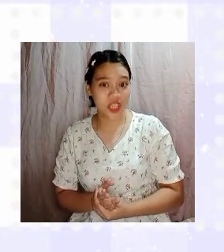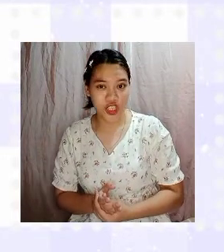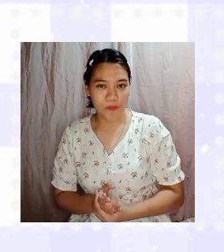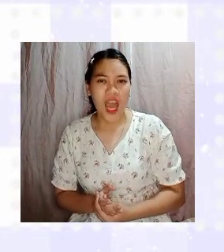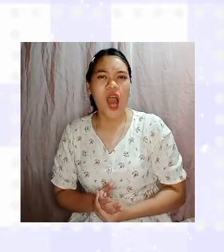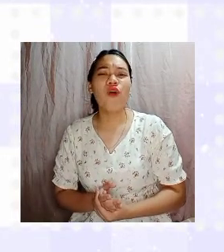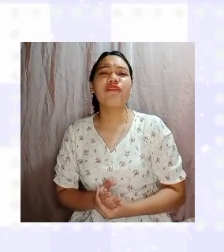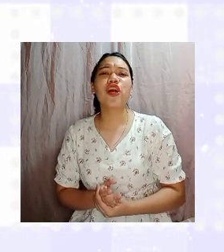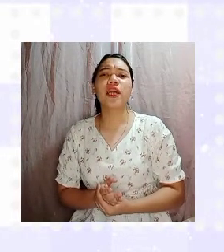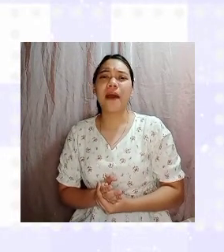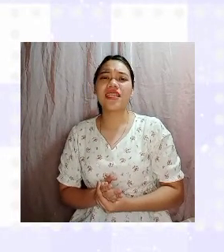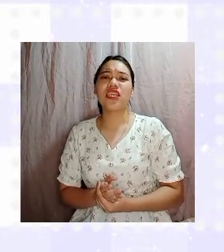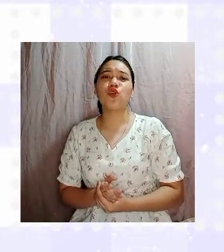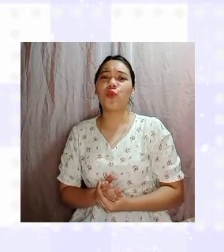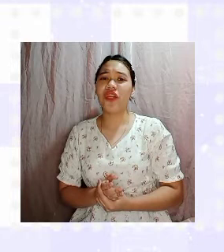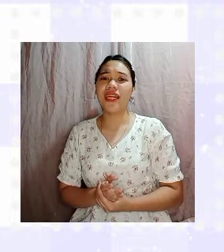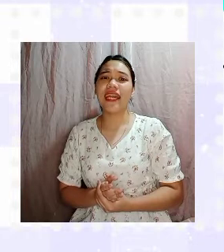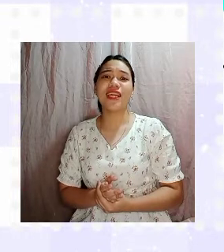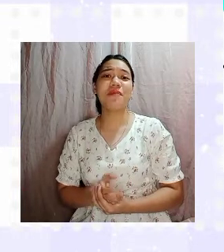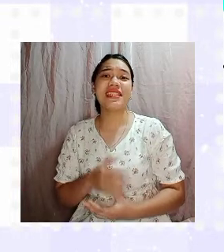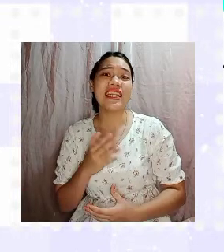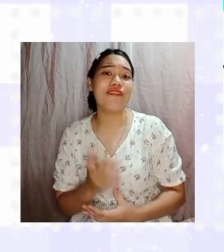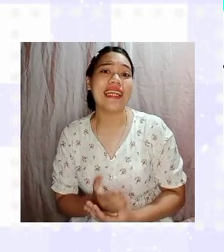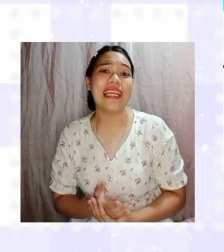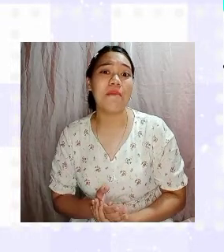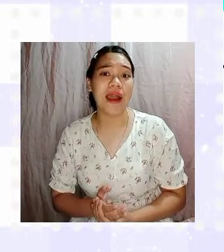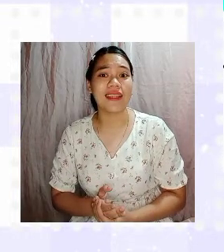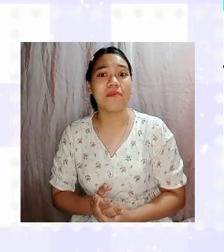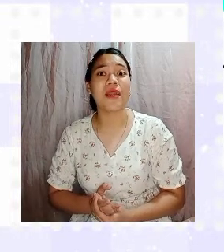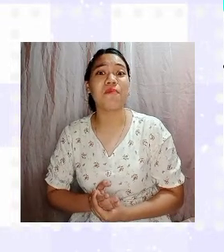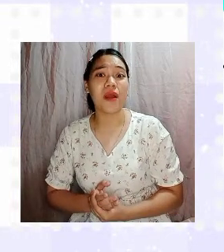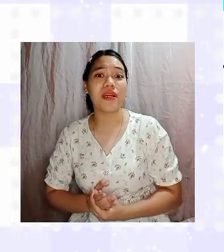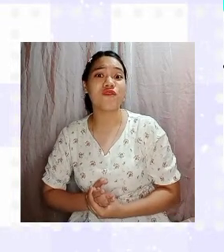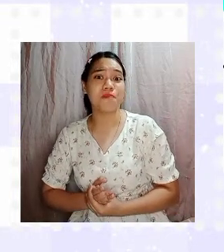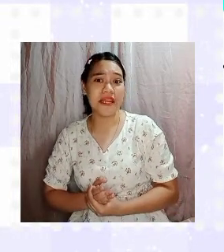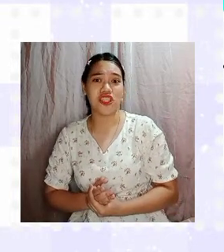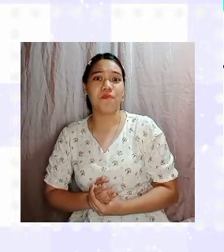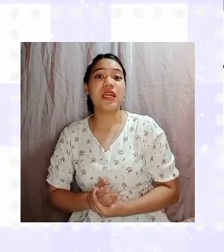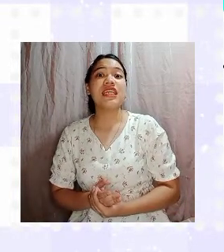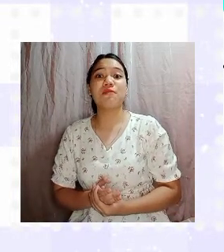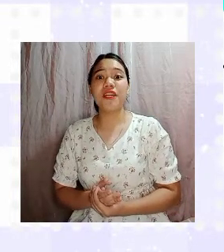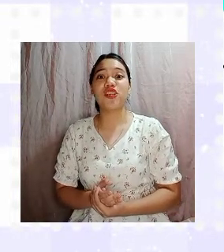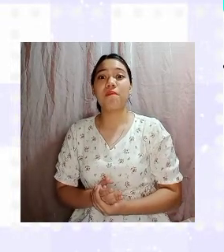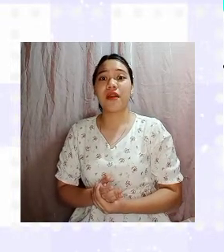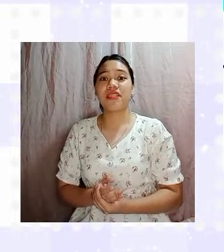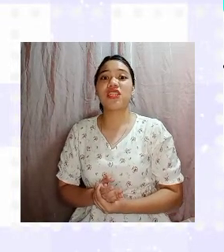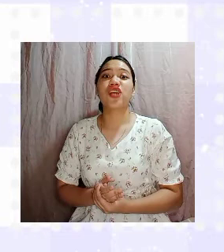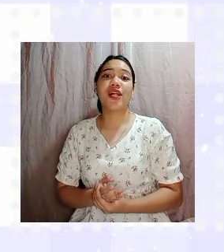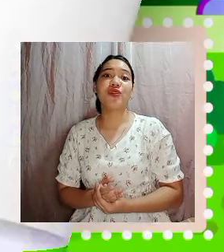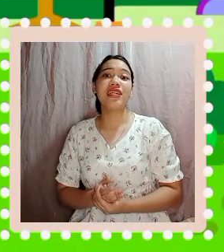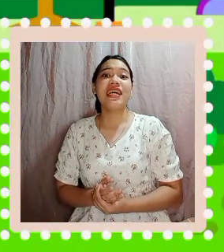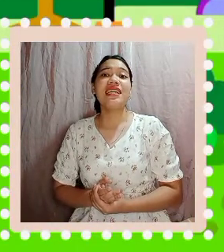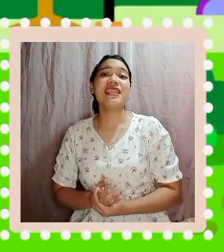through speech. However, our capacity to communicate can be significantly impacted by an impairment of speech. Speech impairments